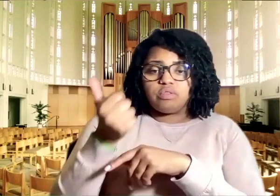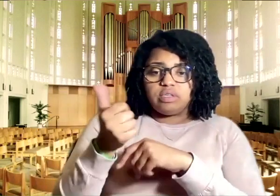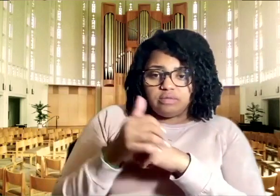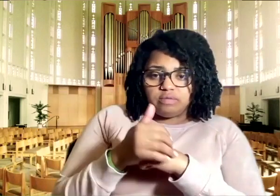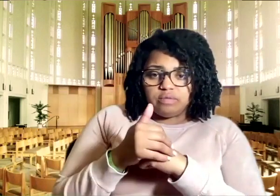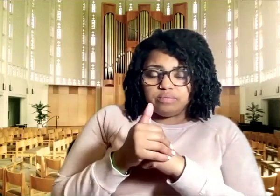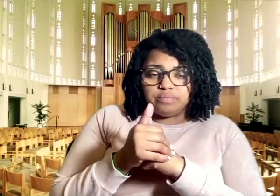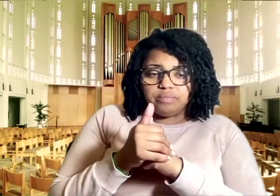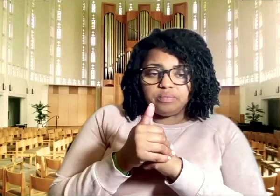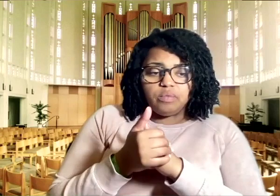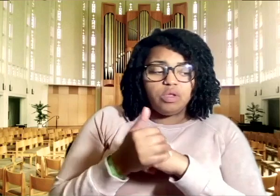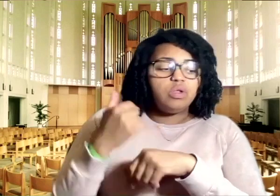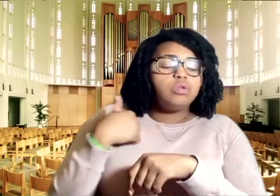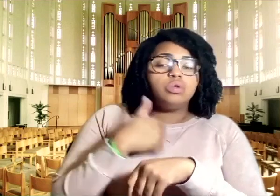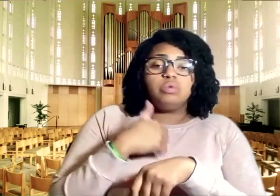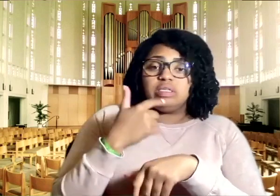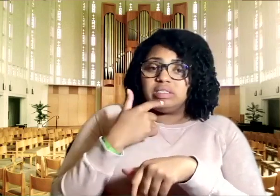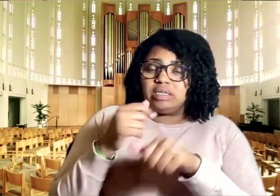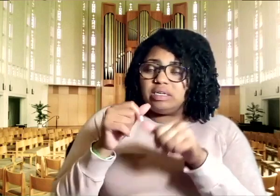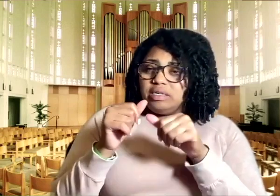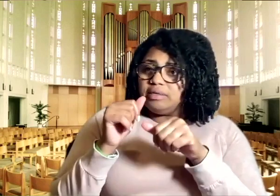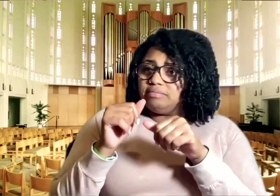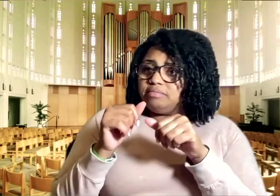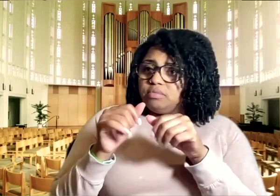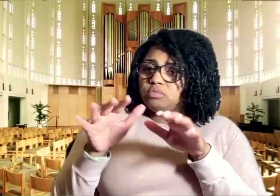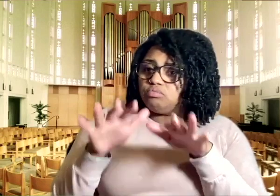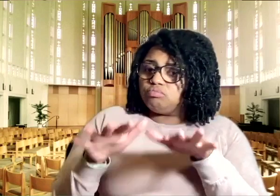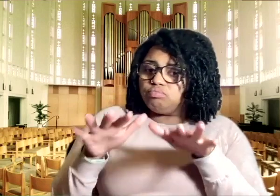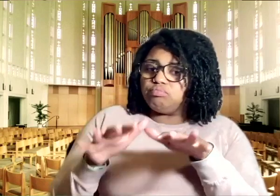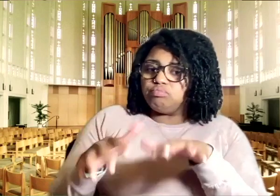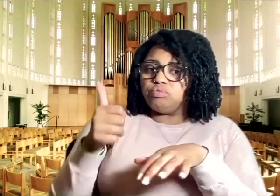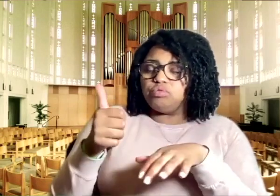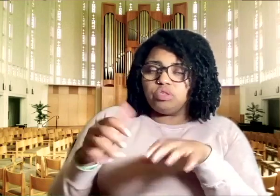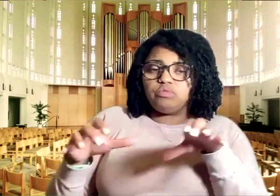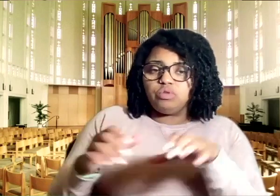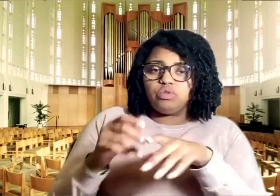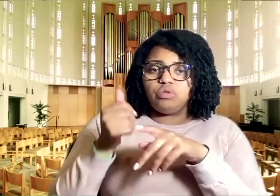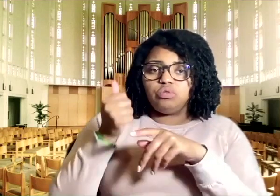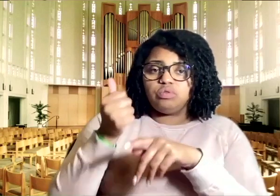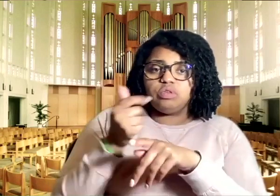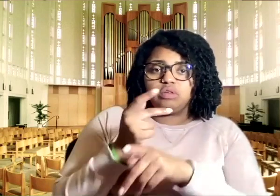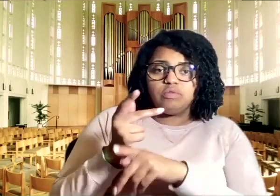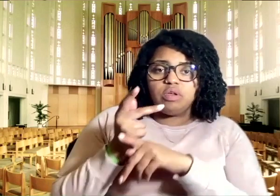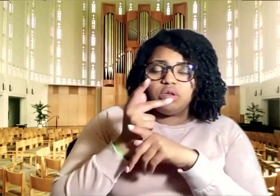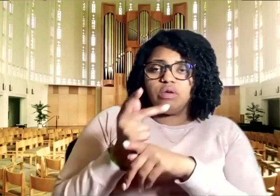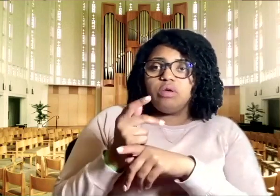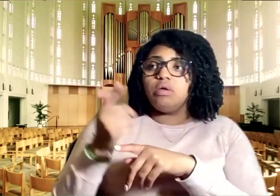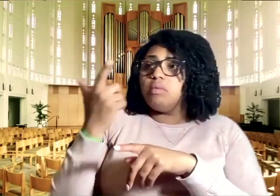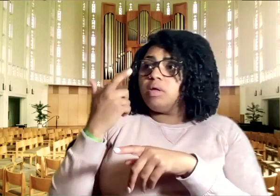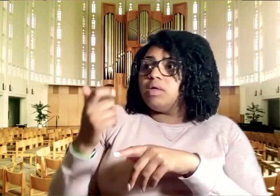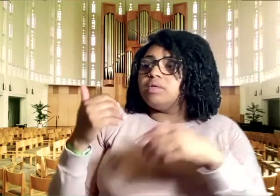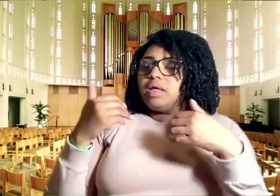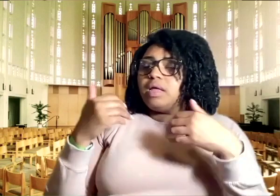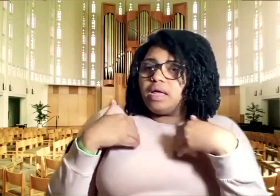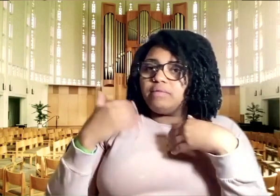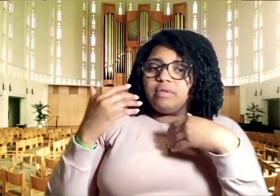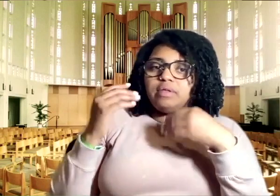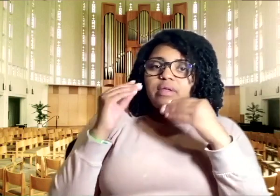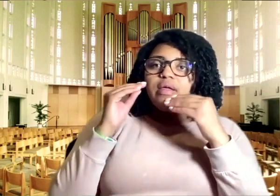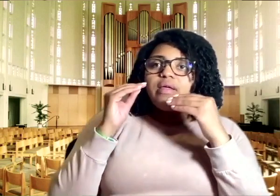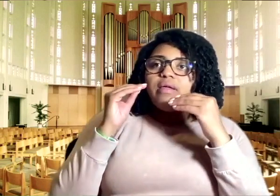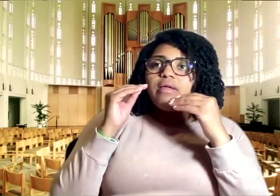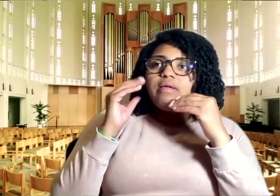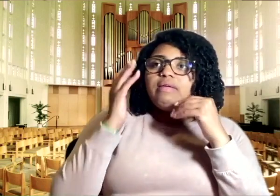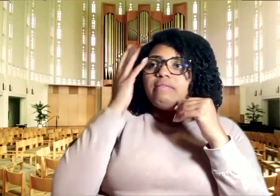So we say, pace yourself and do self-care, because certainly having a facial is going to make you forget